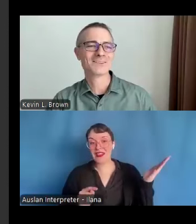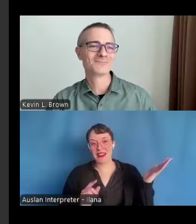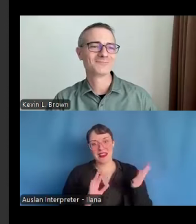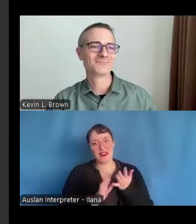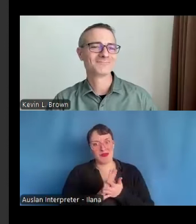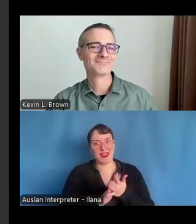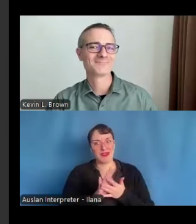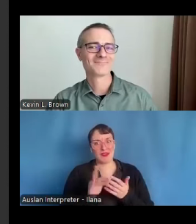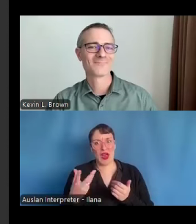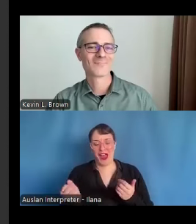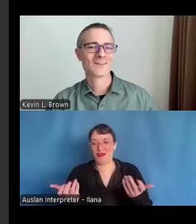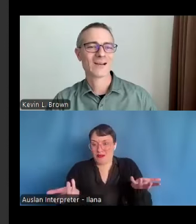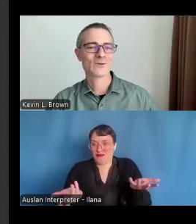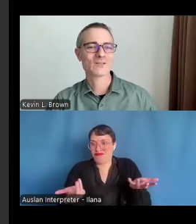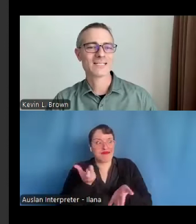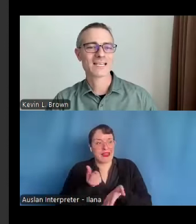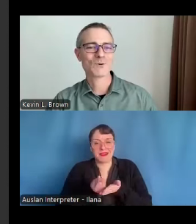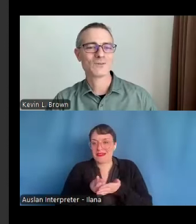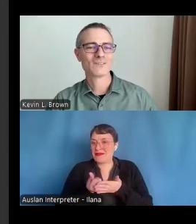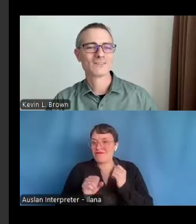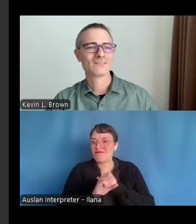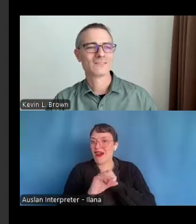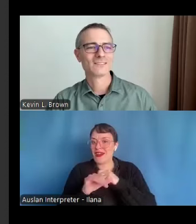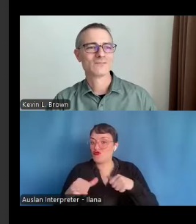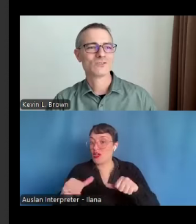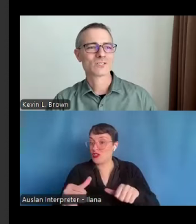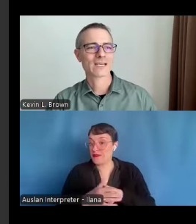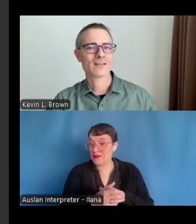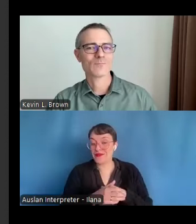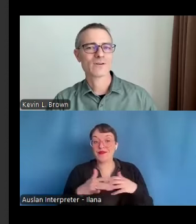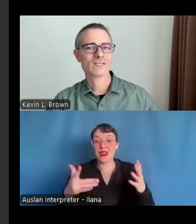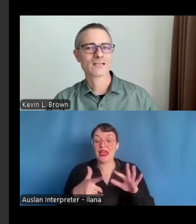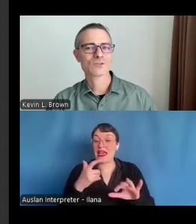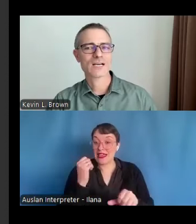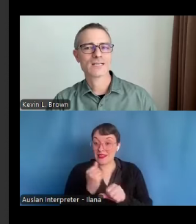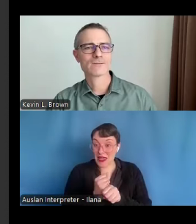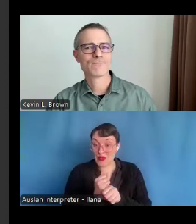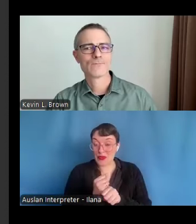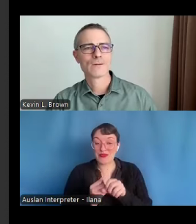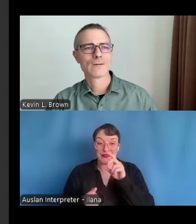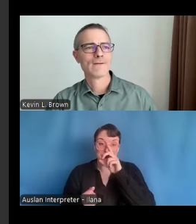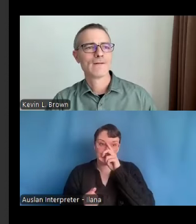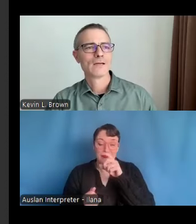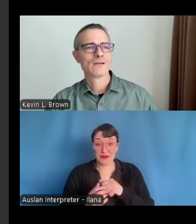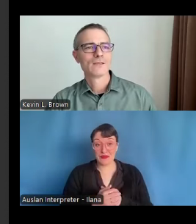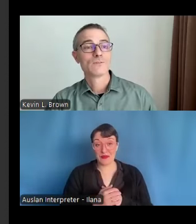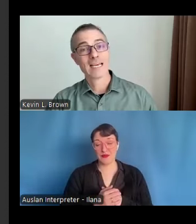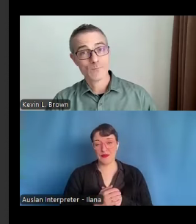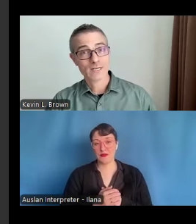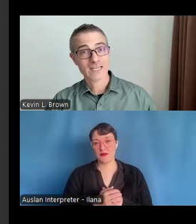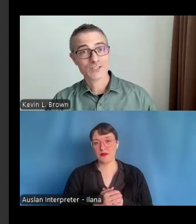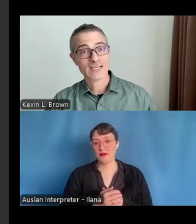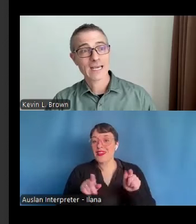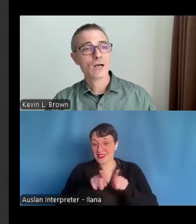today. All right, so here's an example, just like in the previous exercise.